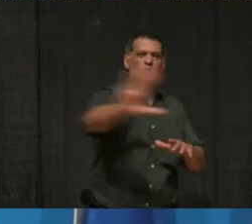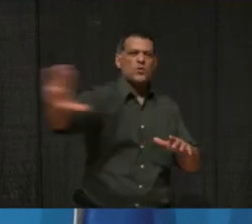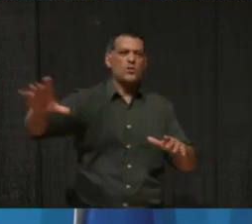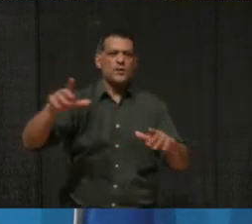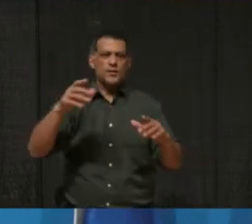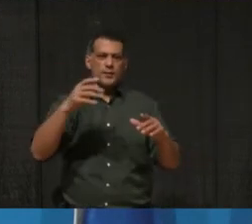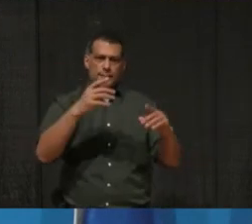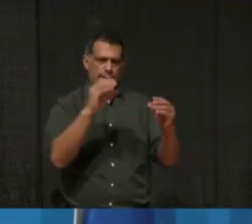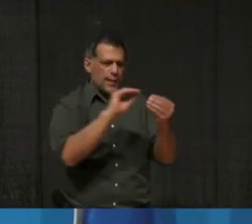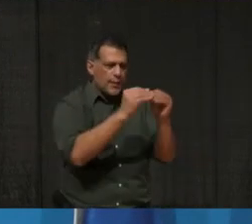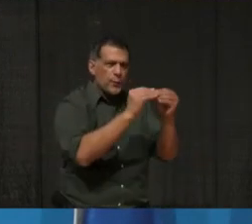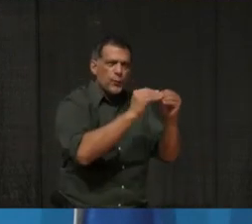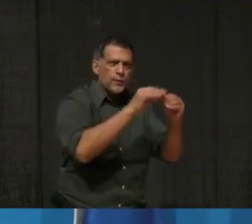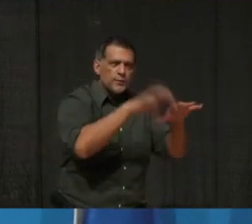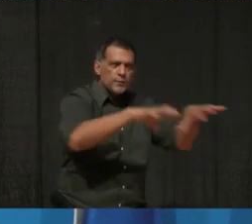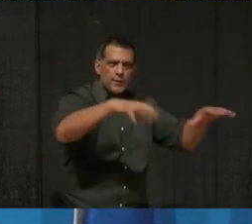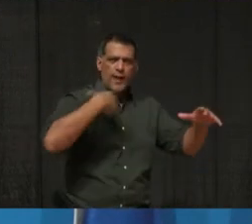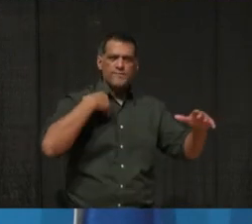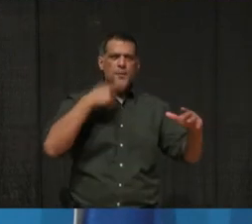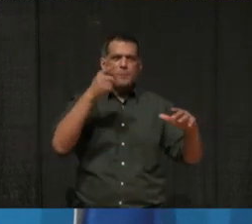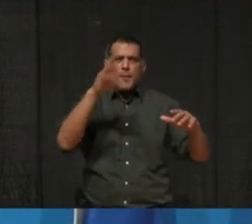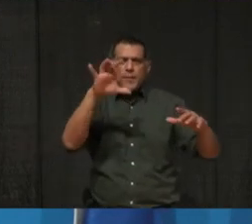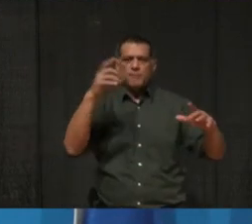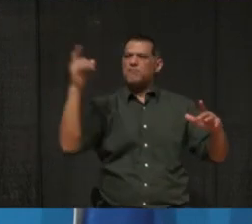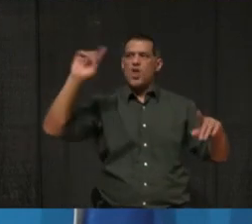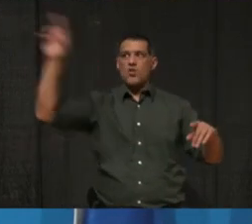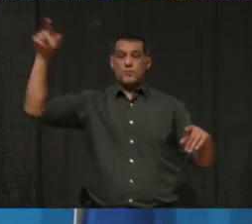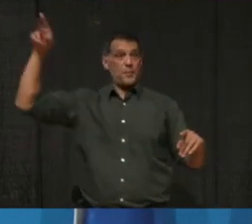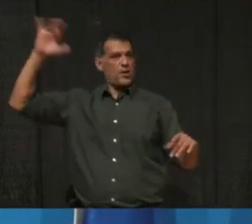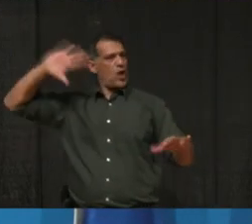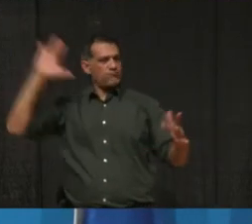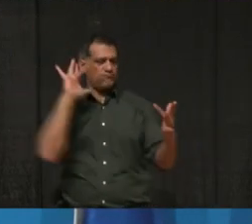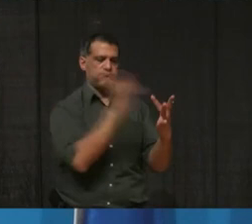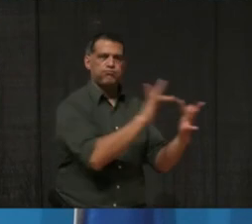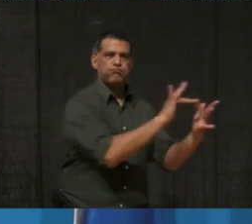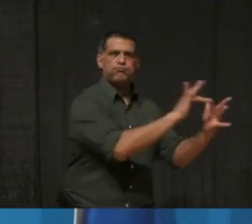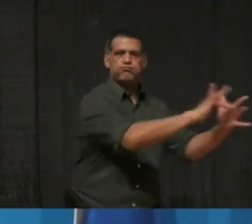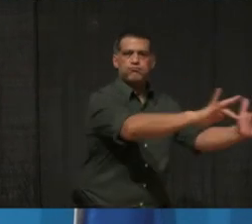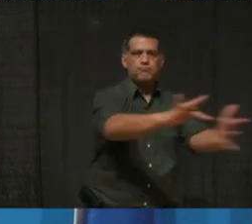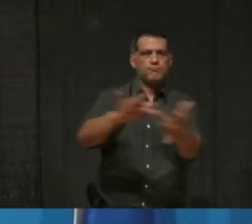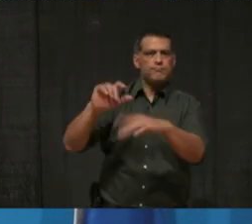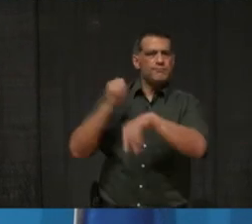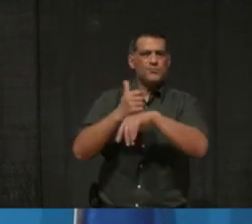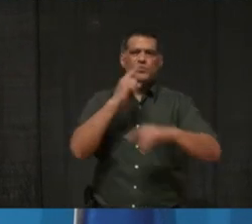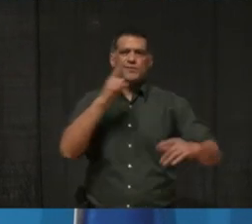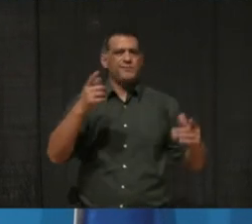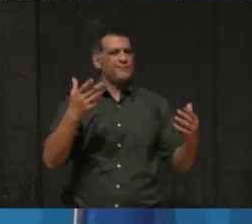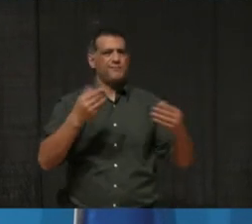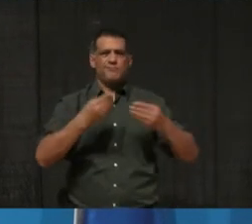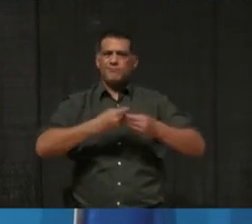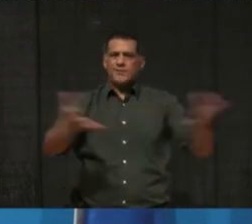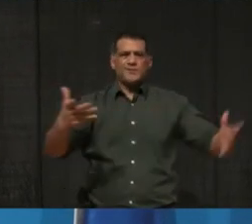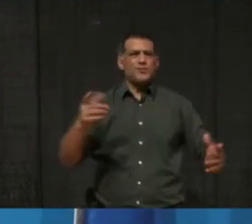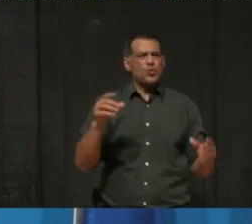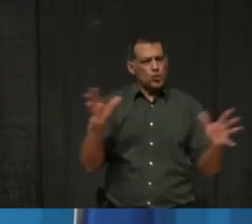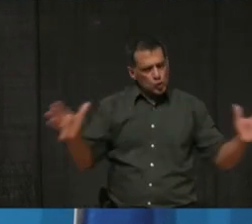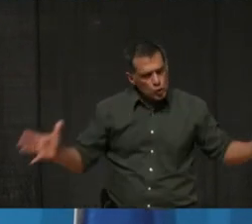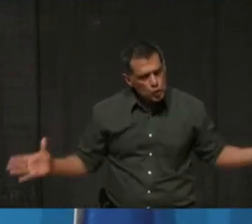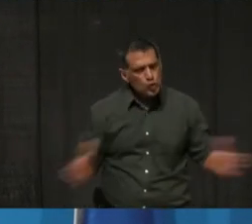intervene. VIOSA, public health has long recommended that active screening be undertaken for all workplaces that remain open.